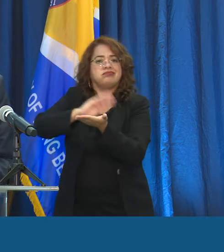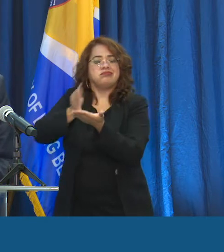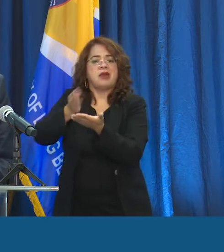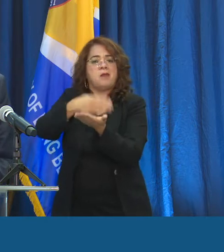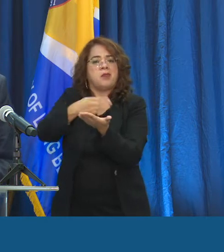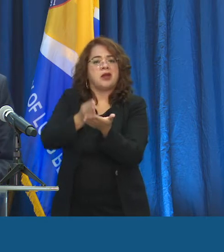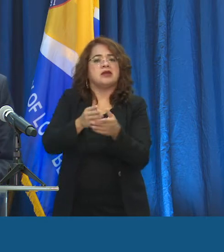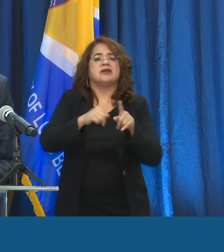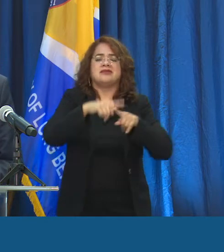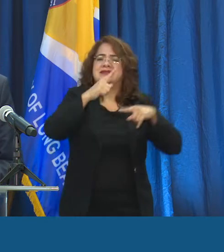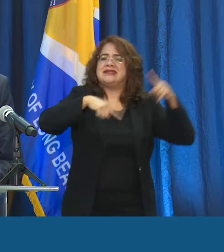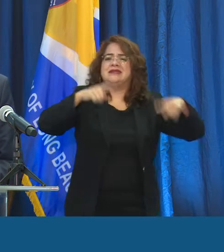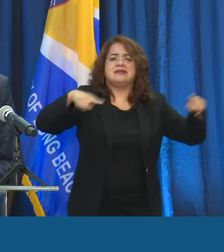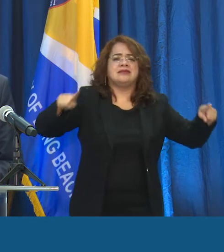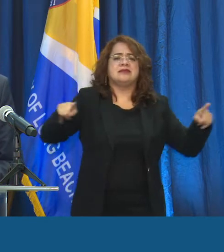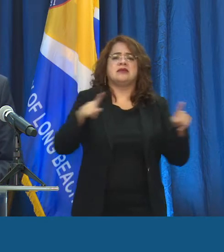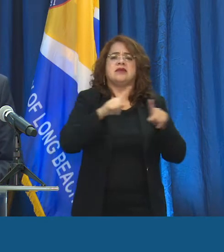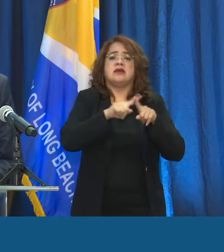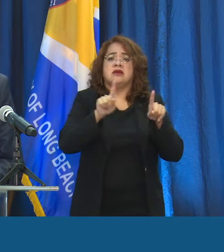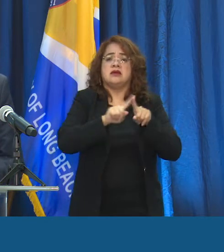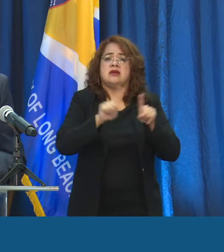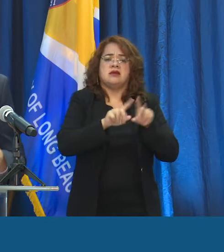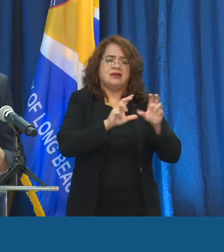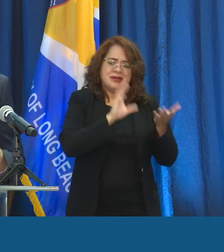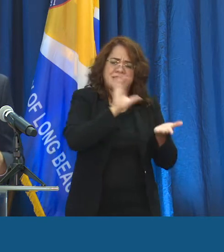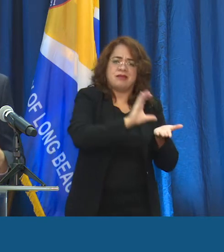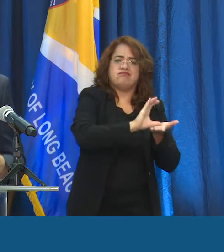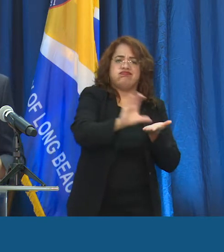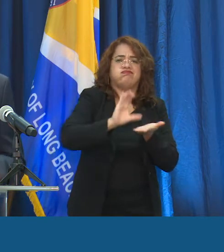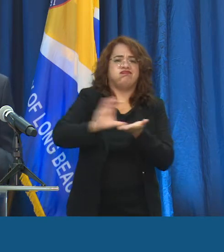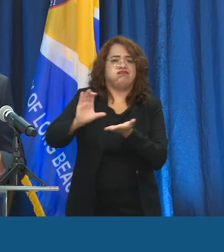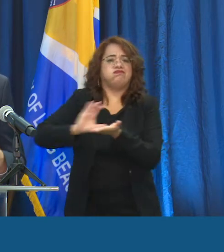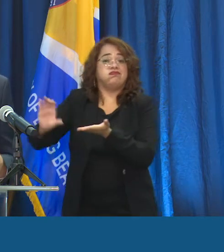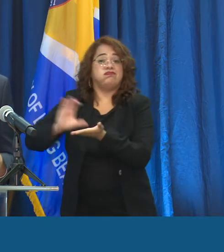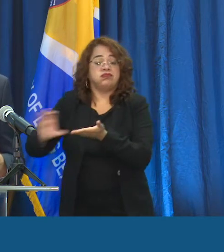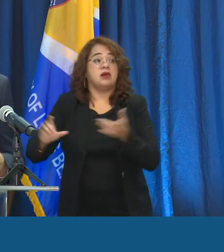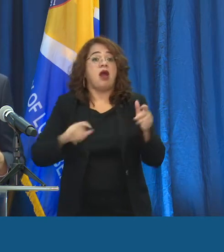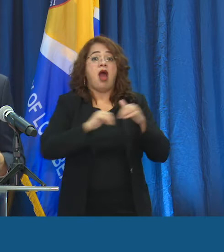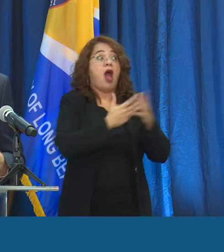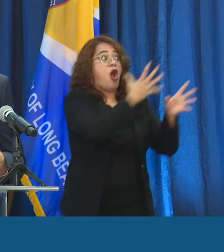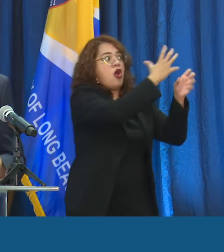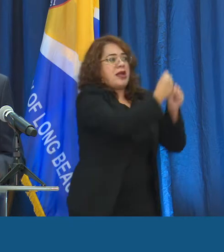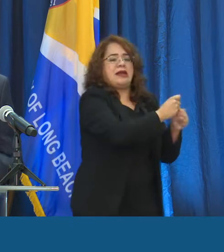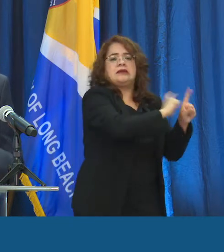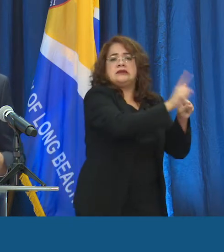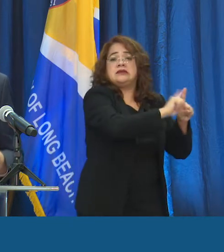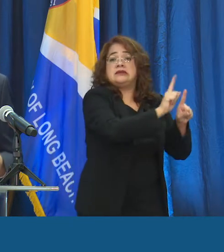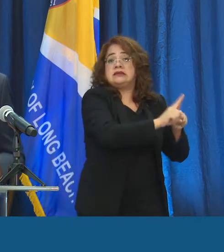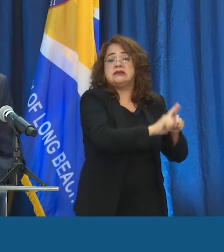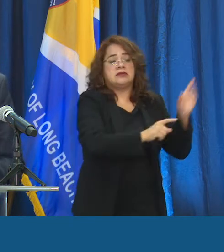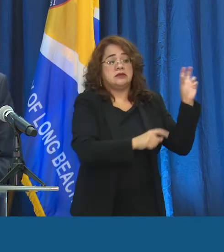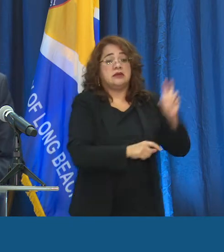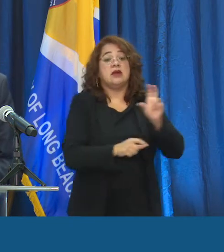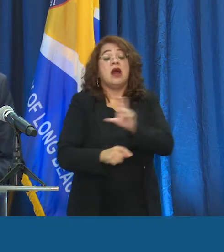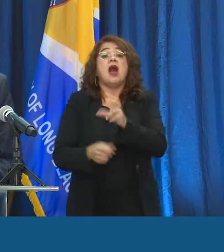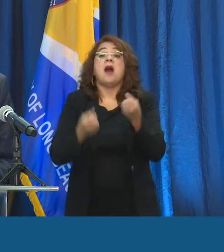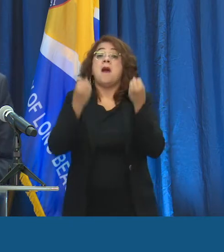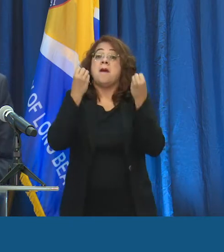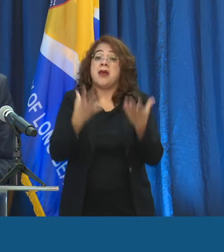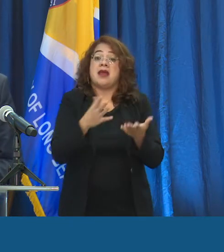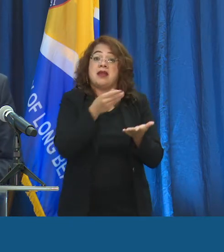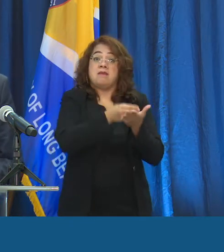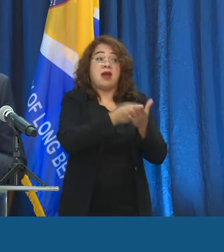operation, and they all have their distinct funding sources. The majority of those funds, that $2.6 billion, however, are restricted. And what's